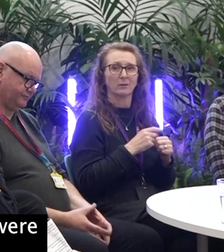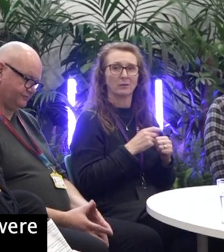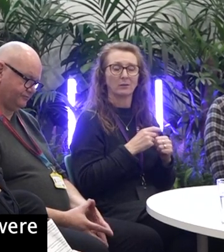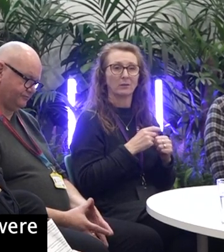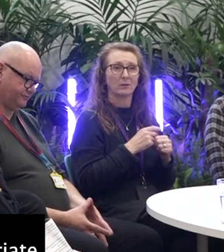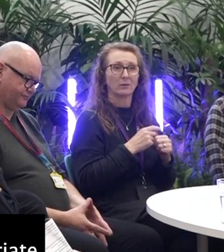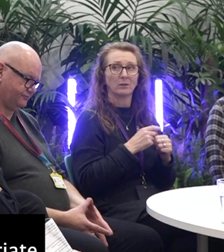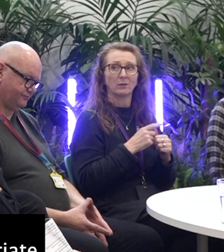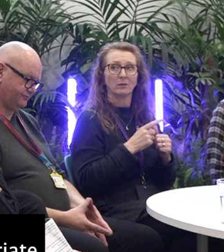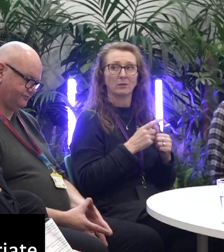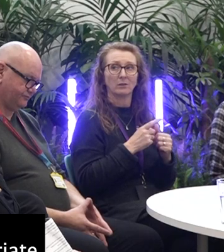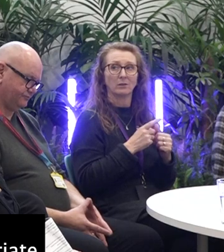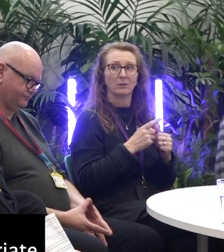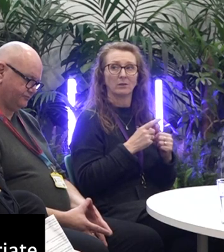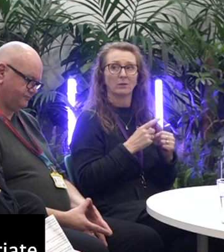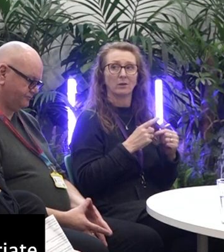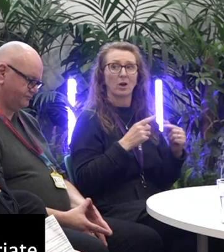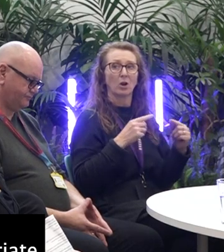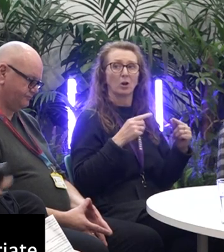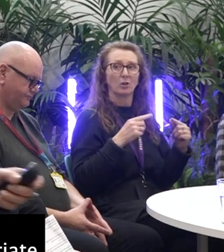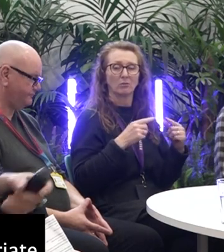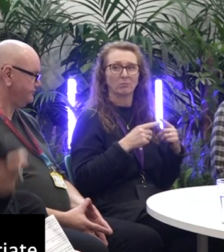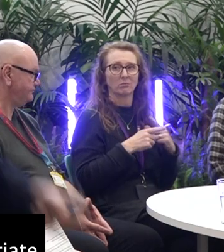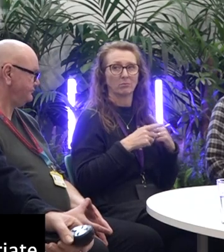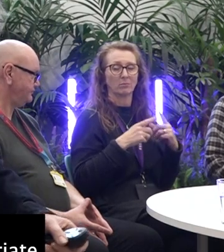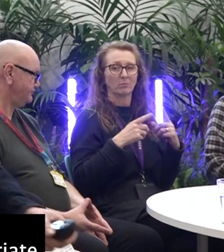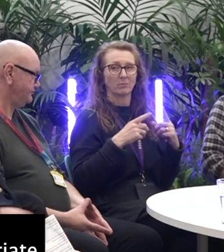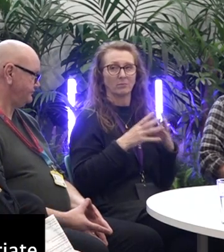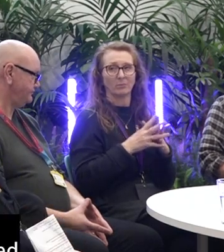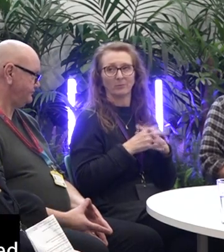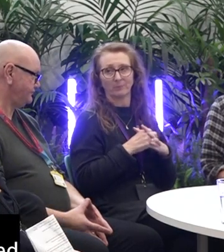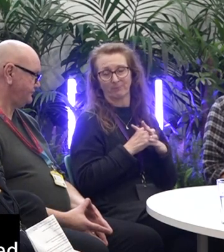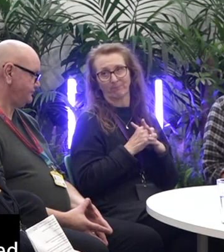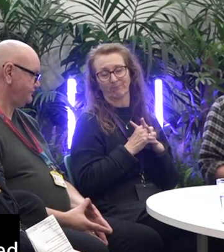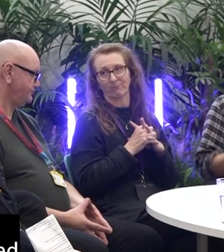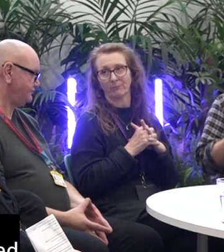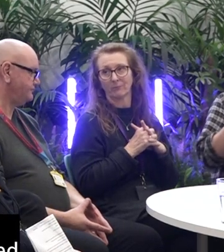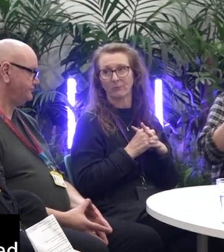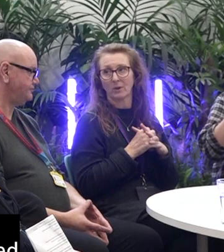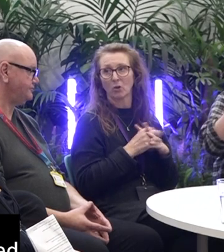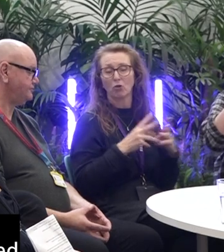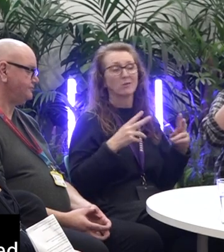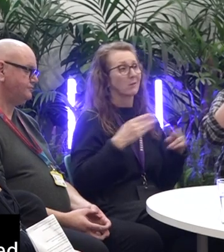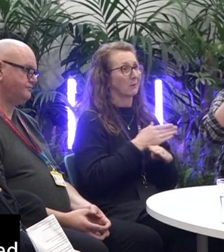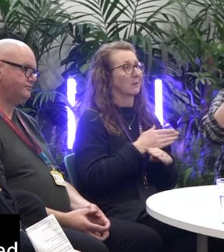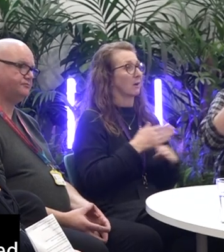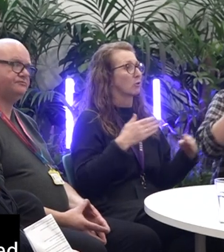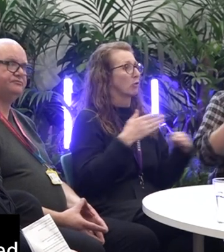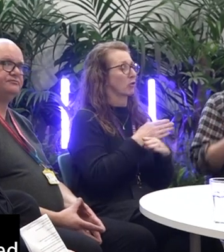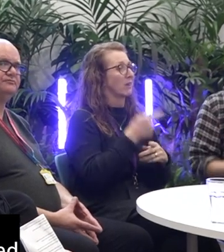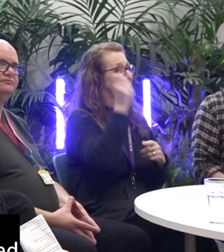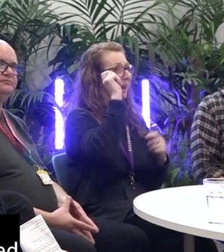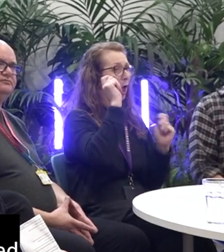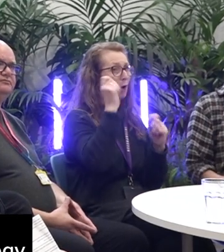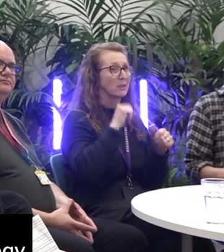cross-cutting fellows. I always want to say cost-cutting fellows, but that is probably not very appropriate. We were cross-cutting fellows in the program, and we